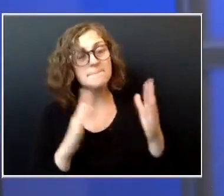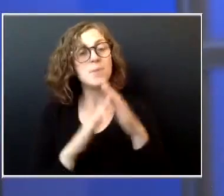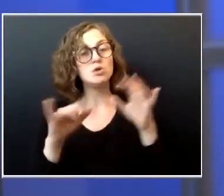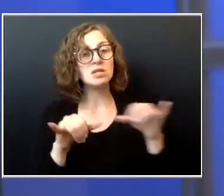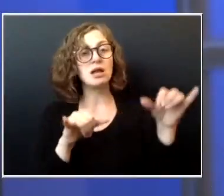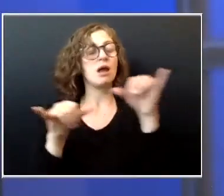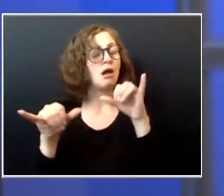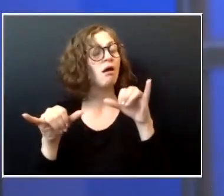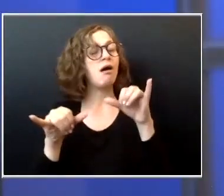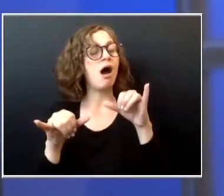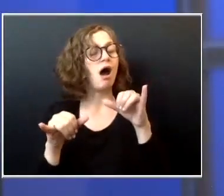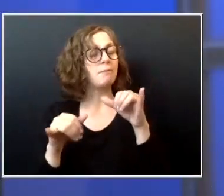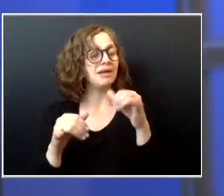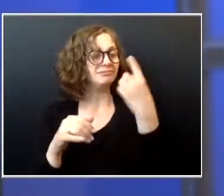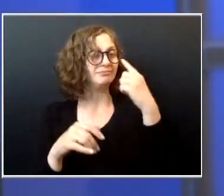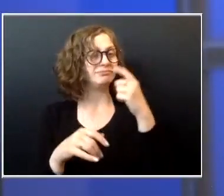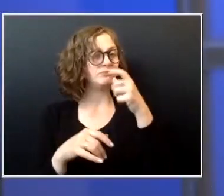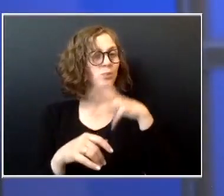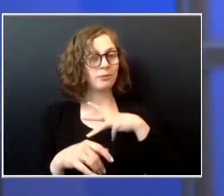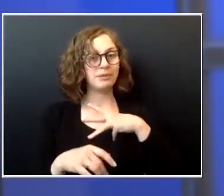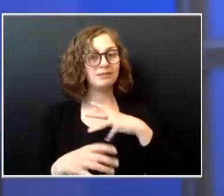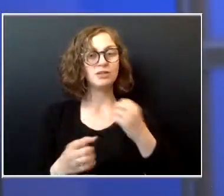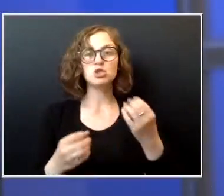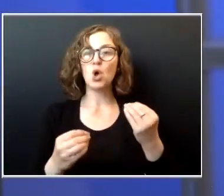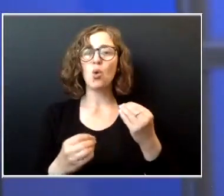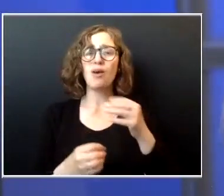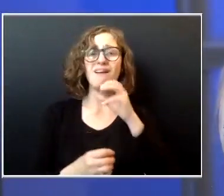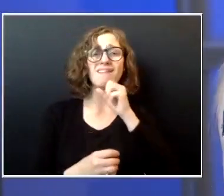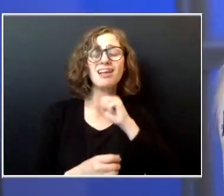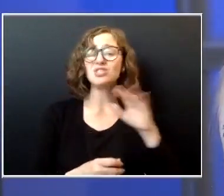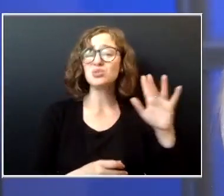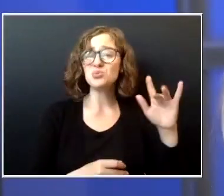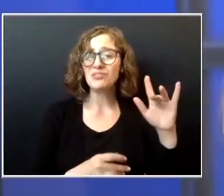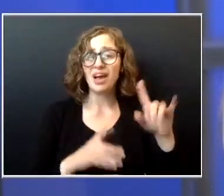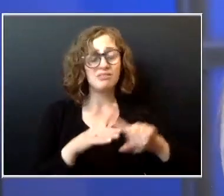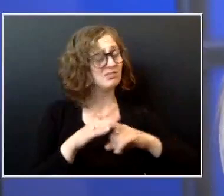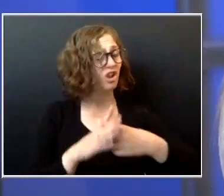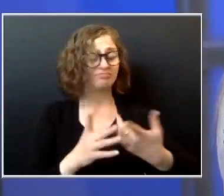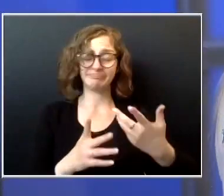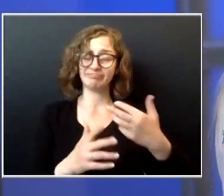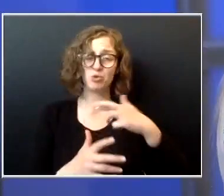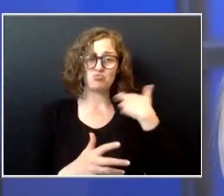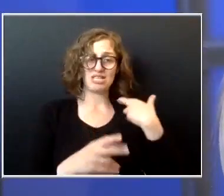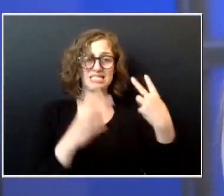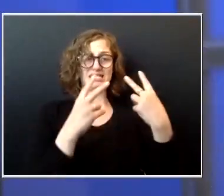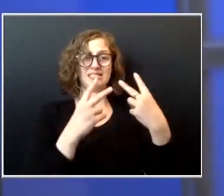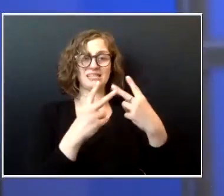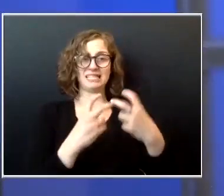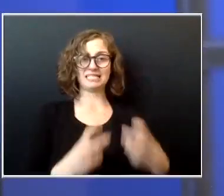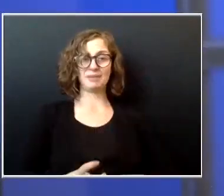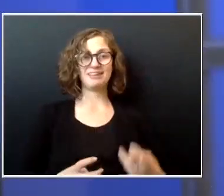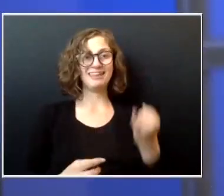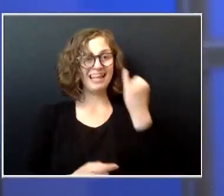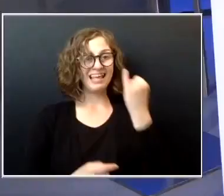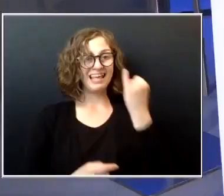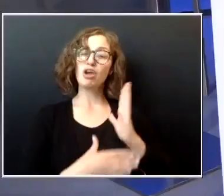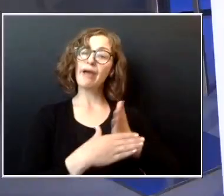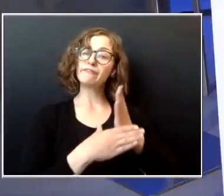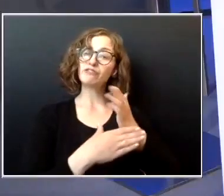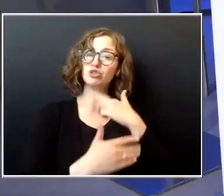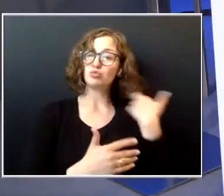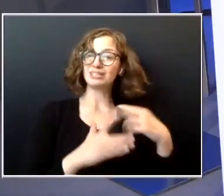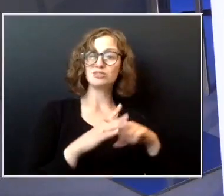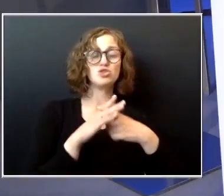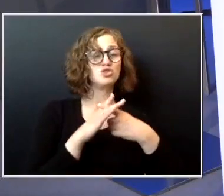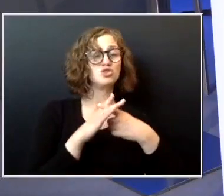can find out when you need to start breast cancer screening tests. If you're average risk, start at age 40 and be screened every year. Dr.